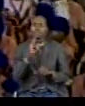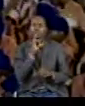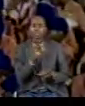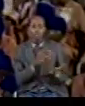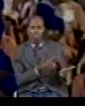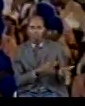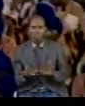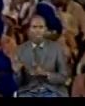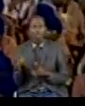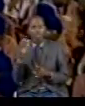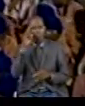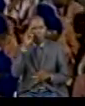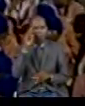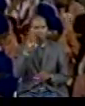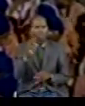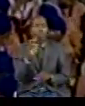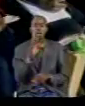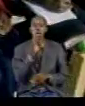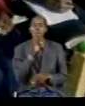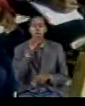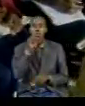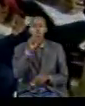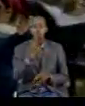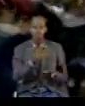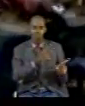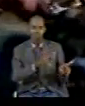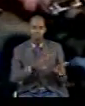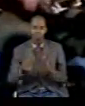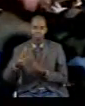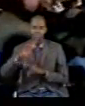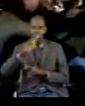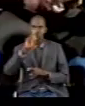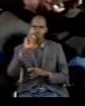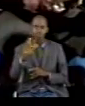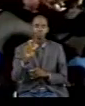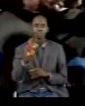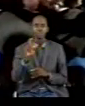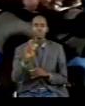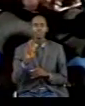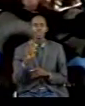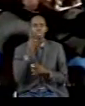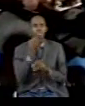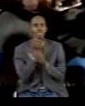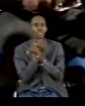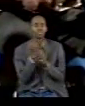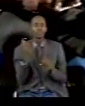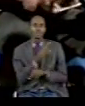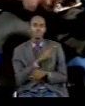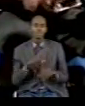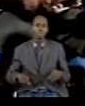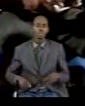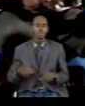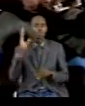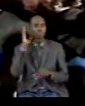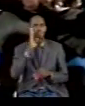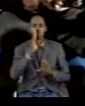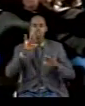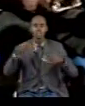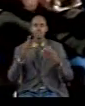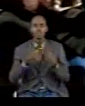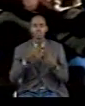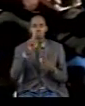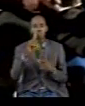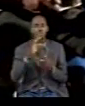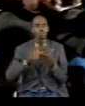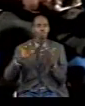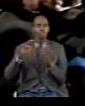you now. Are you ready? The salvation of the Lord will be given unto you. Forgiveness of the Lord